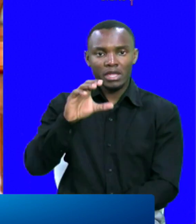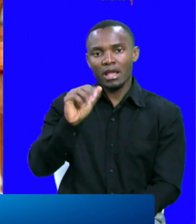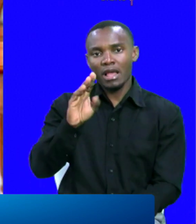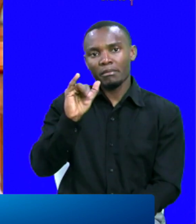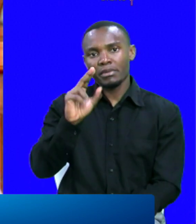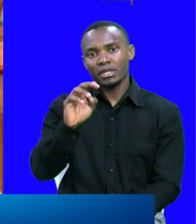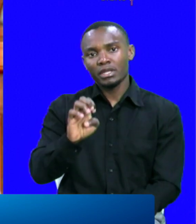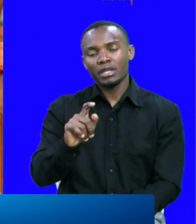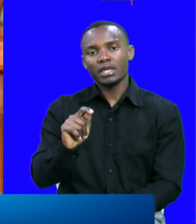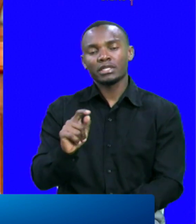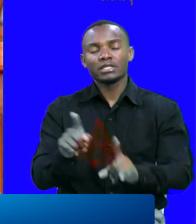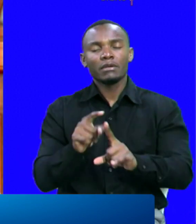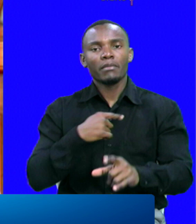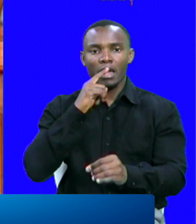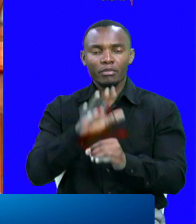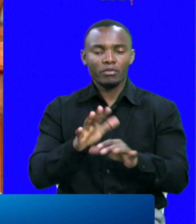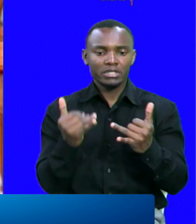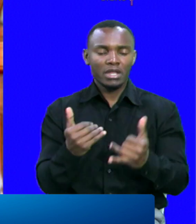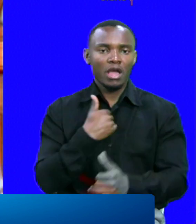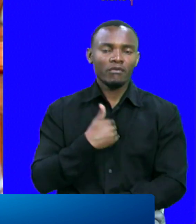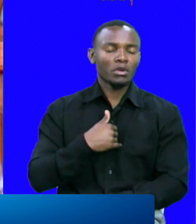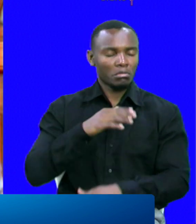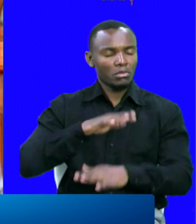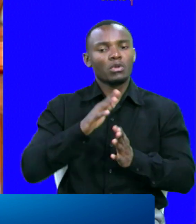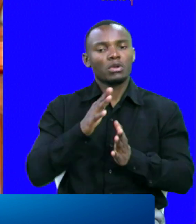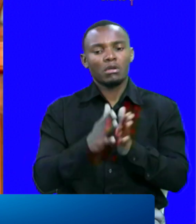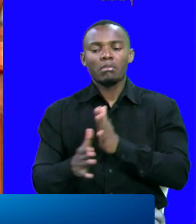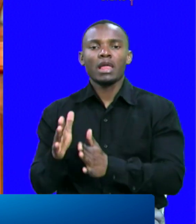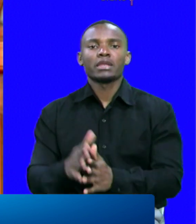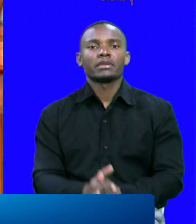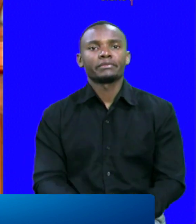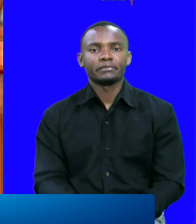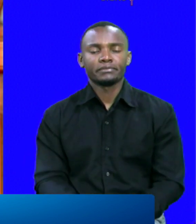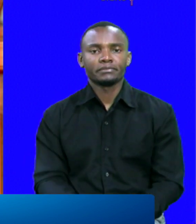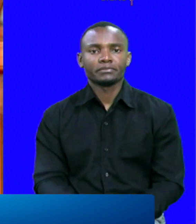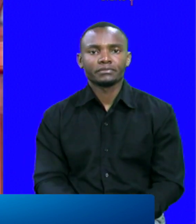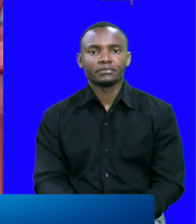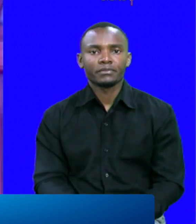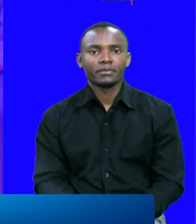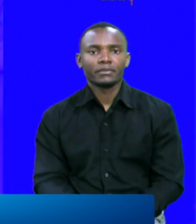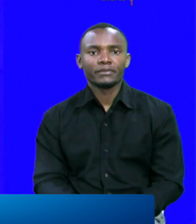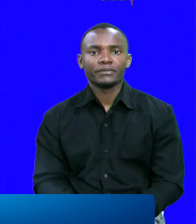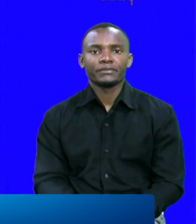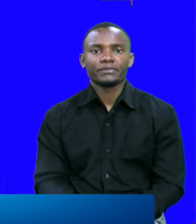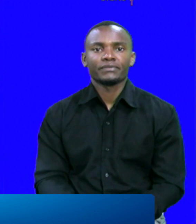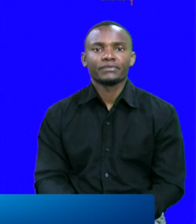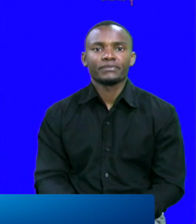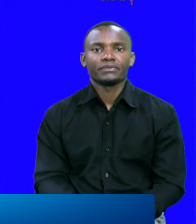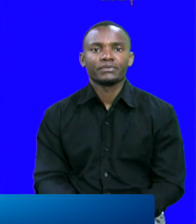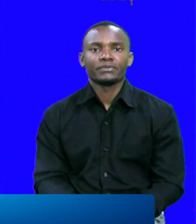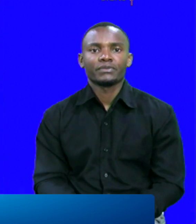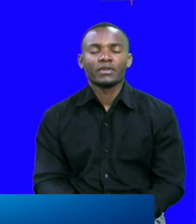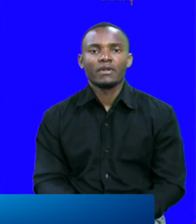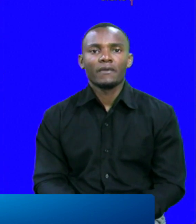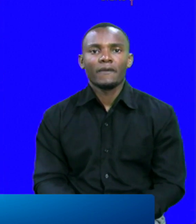these sugar producing companies up and running. We now have a roadmap that will be discussed in cabinet next